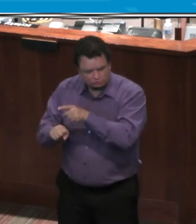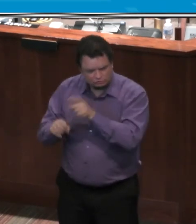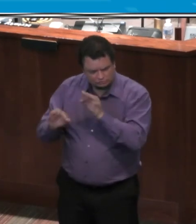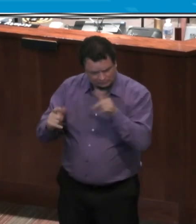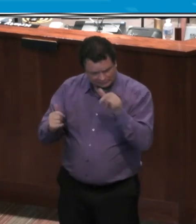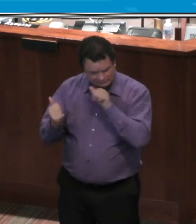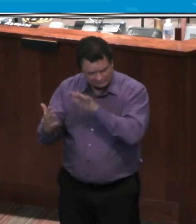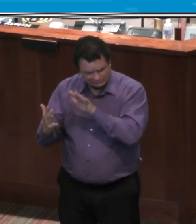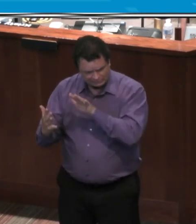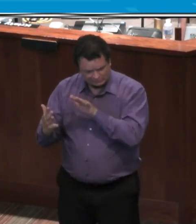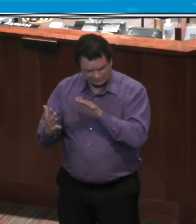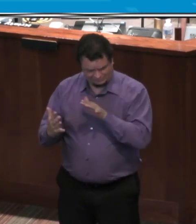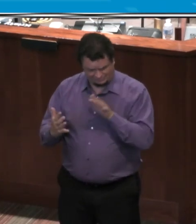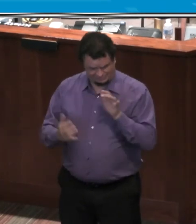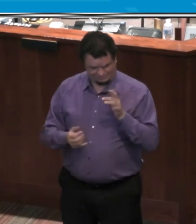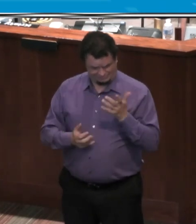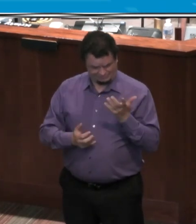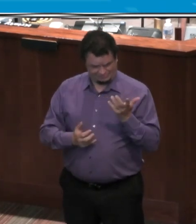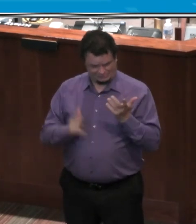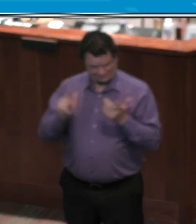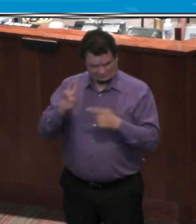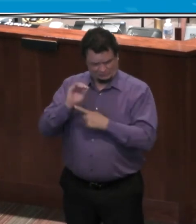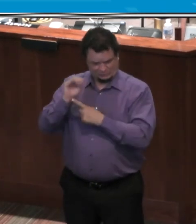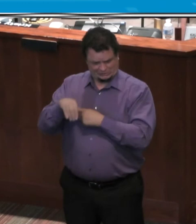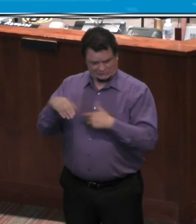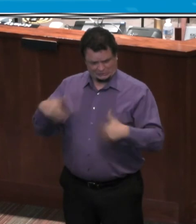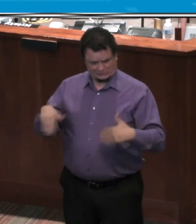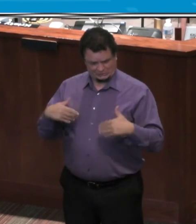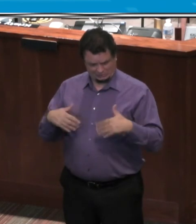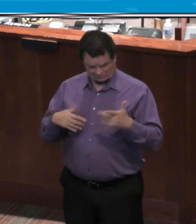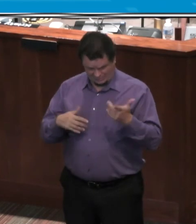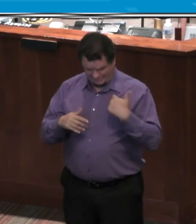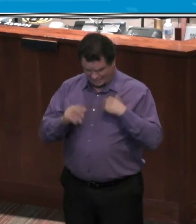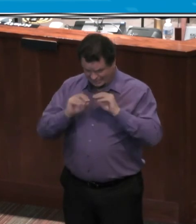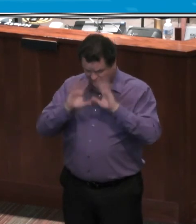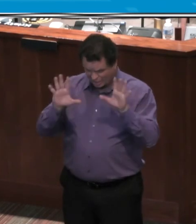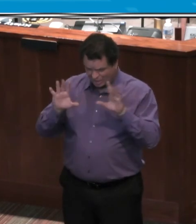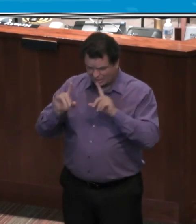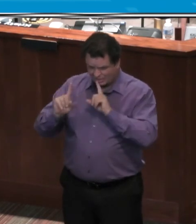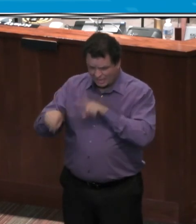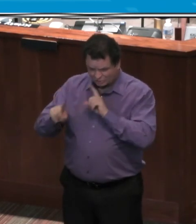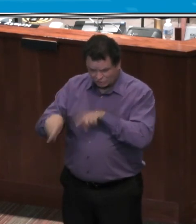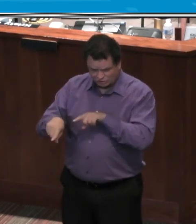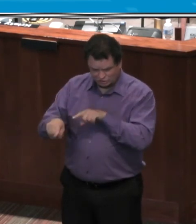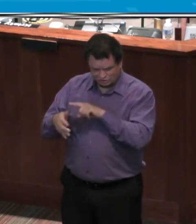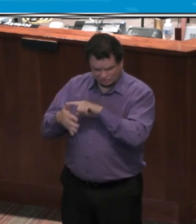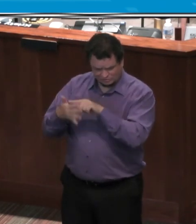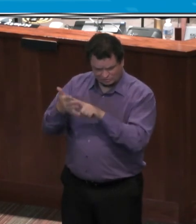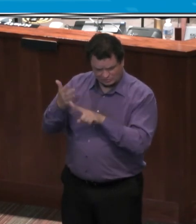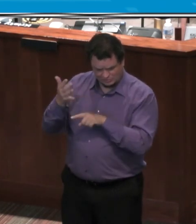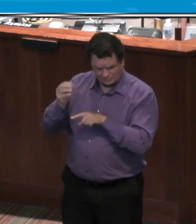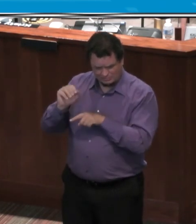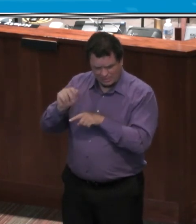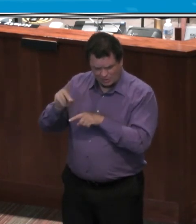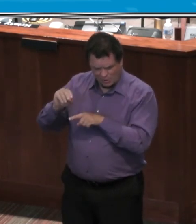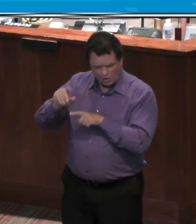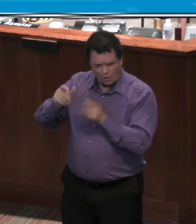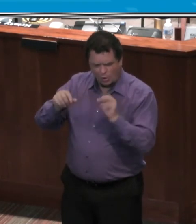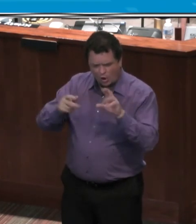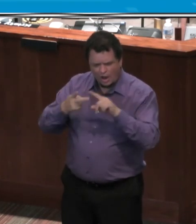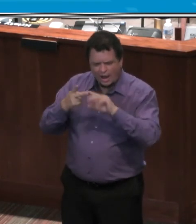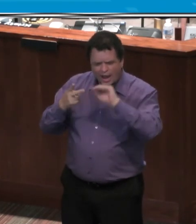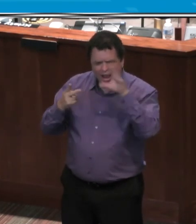why some of our Latino and African American populations are testing, much higher